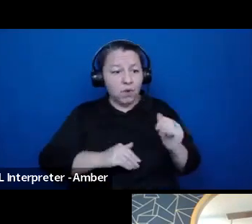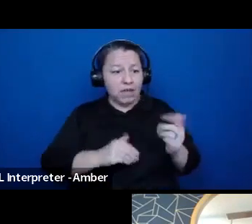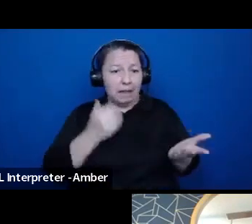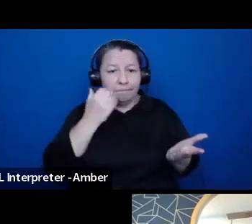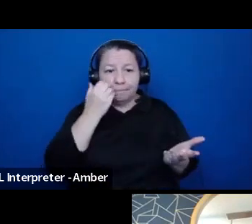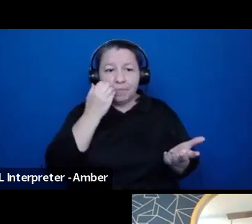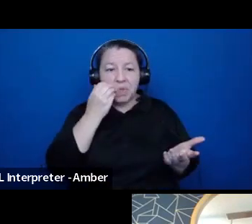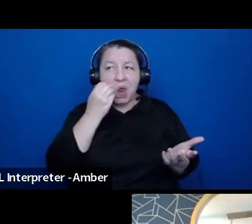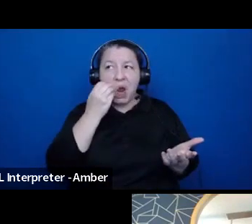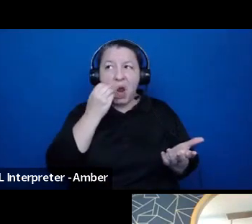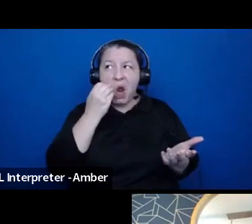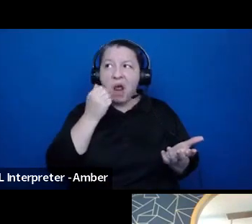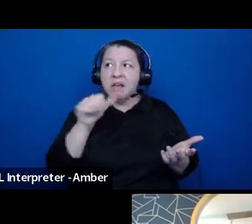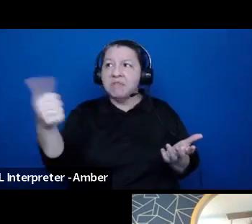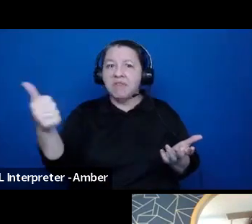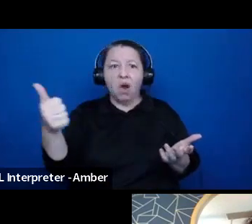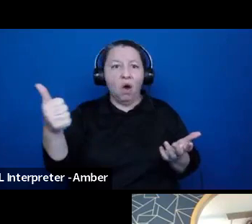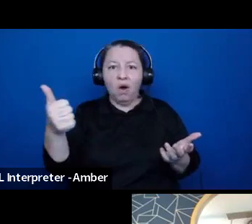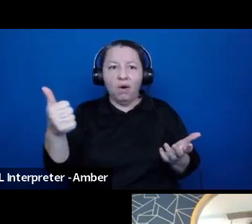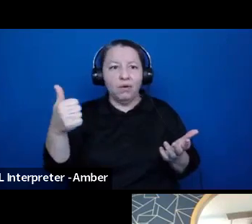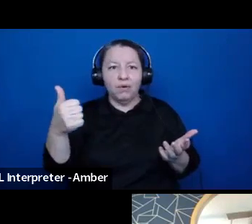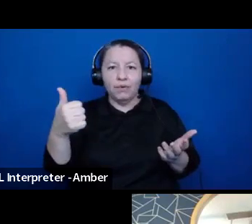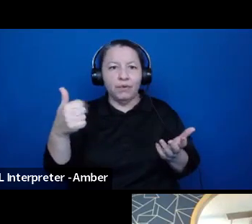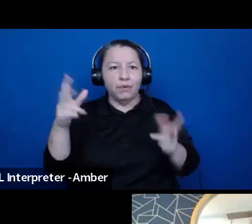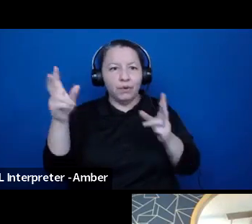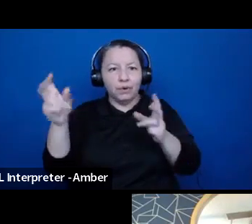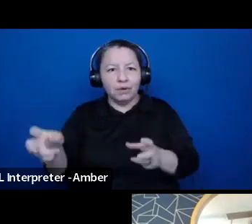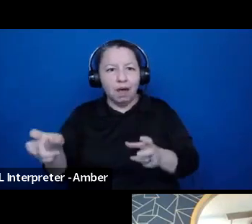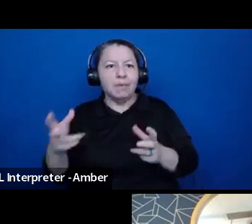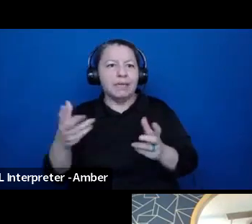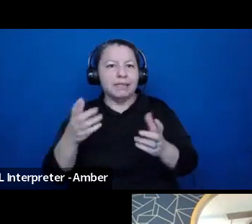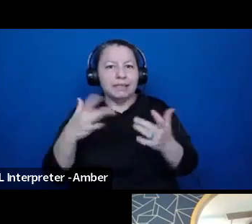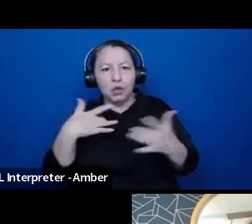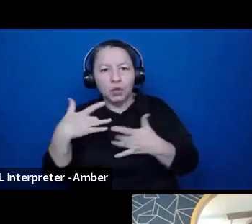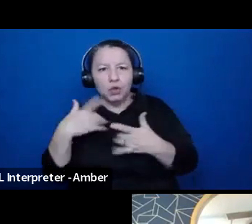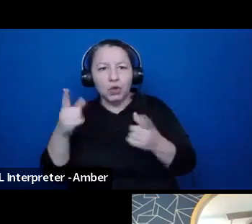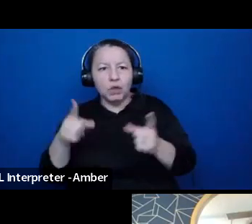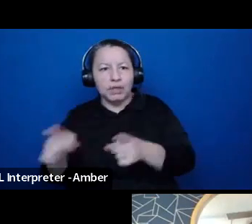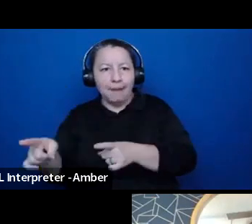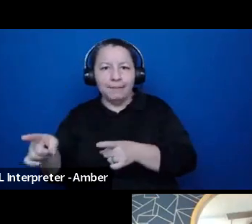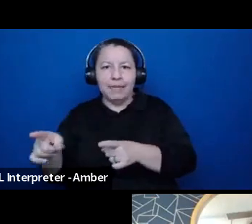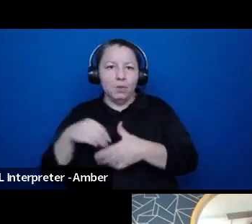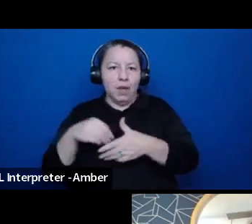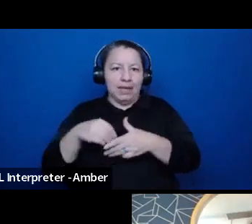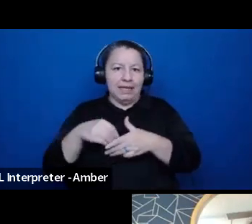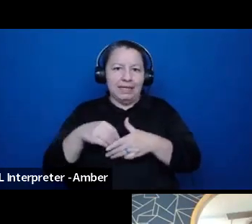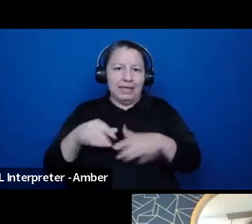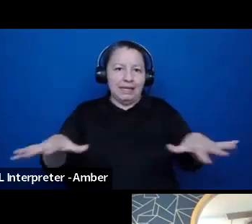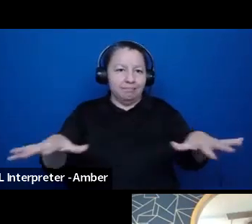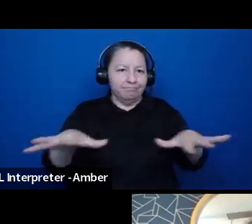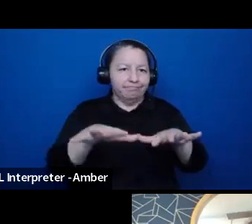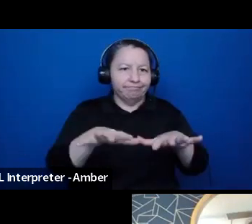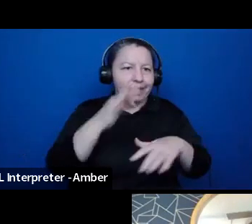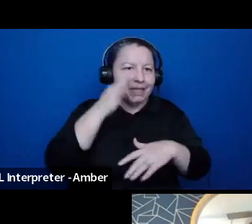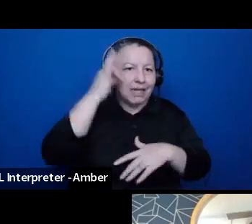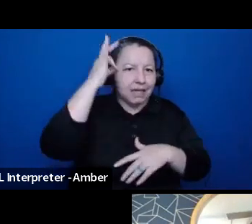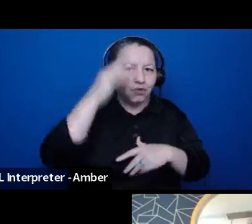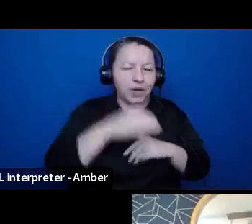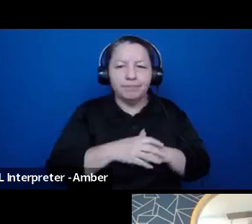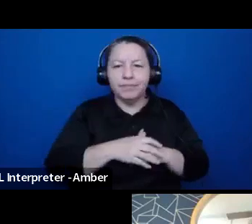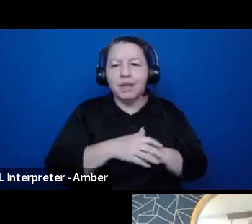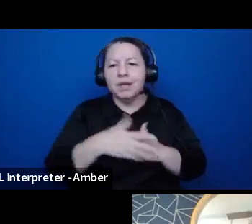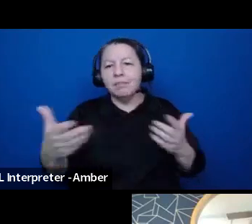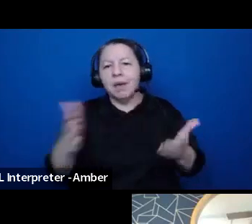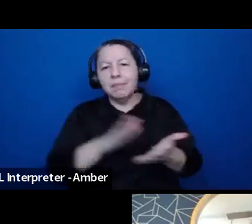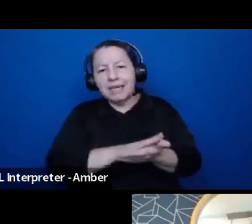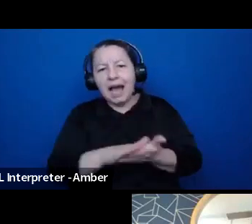all the other things in Indian Country, but like just being kind to each other, welcome each other home, sharing knowledge,